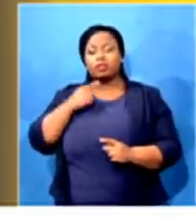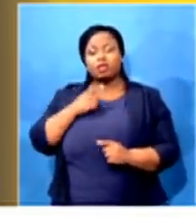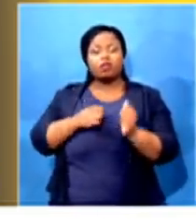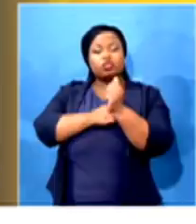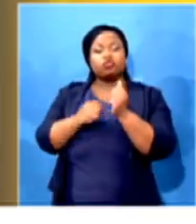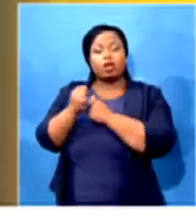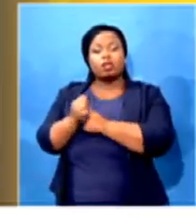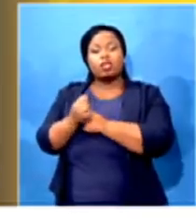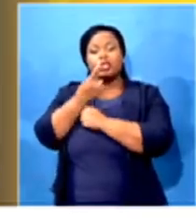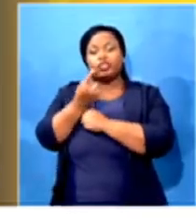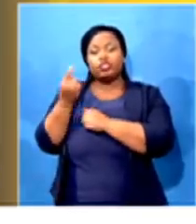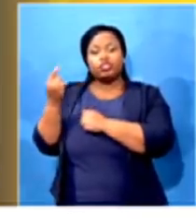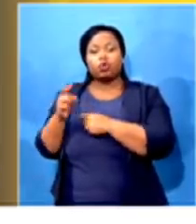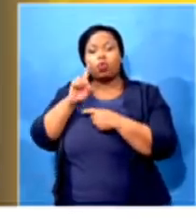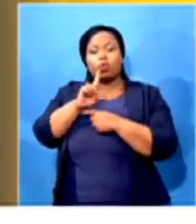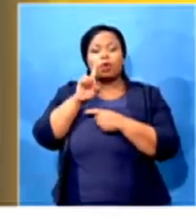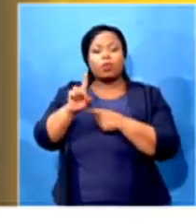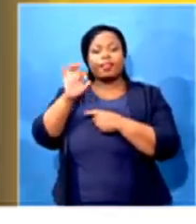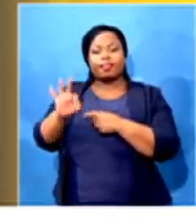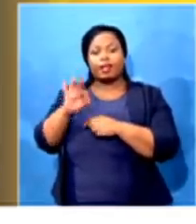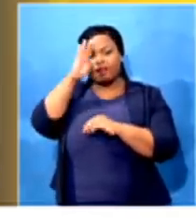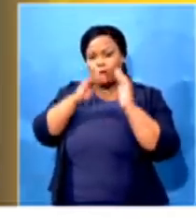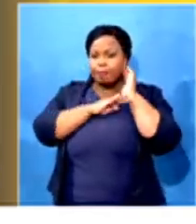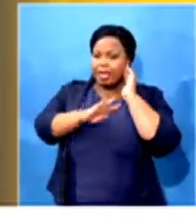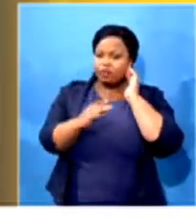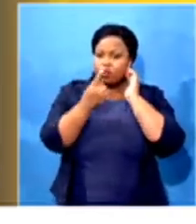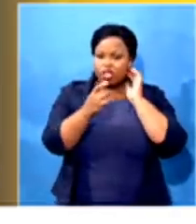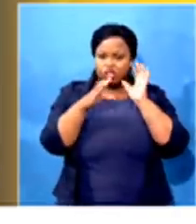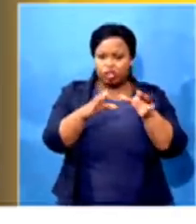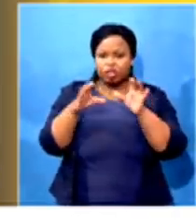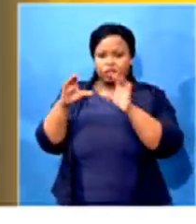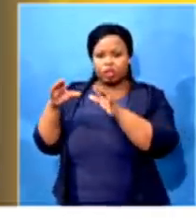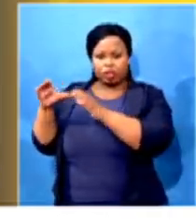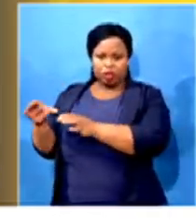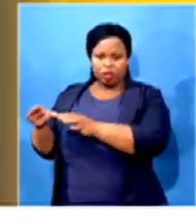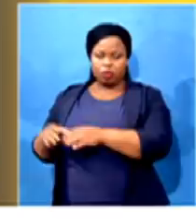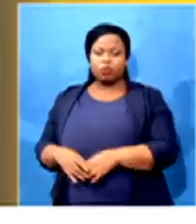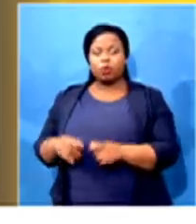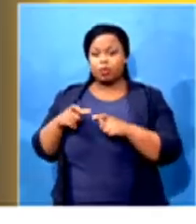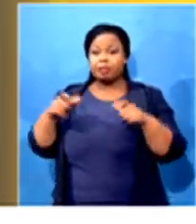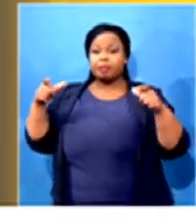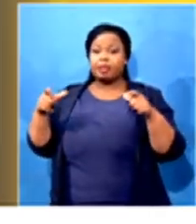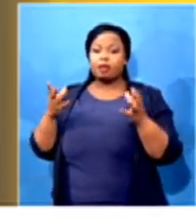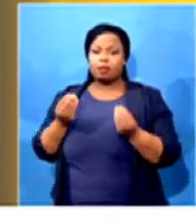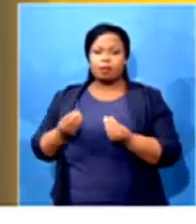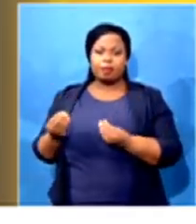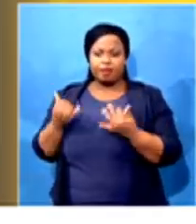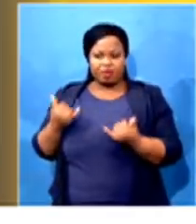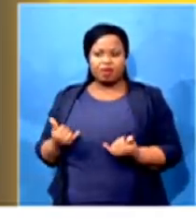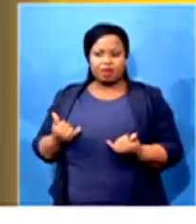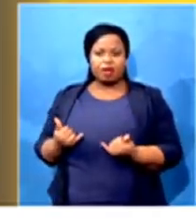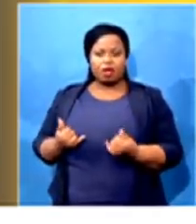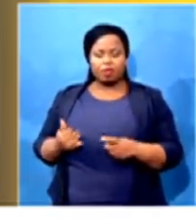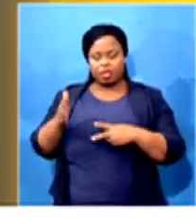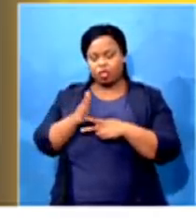has 113 beds in it. So it gives us quite a big capacity. For now, 2 of